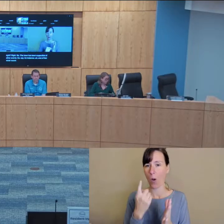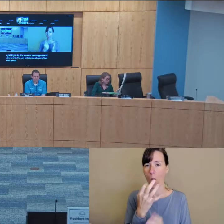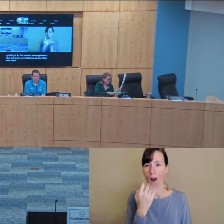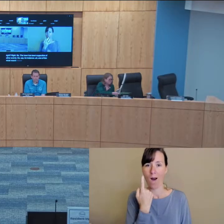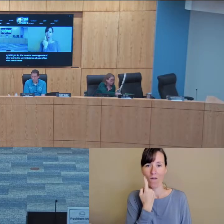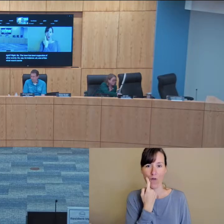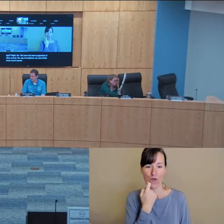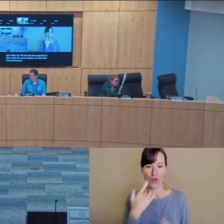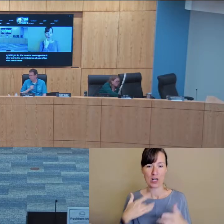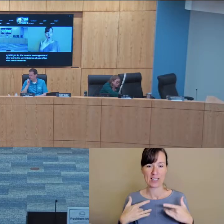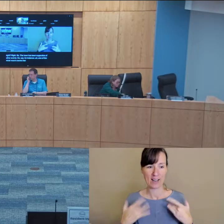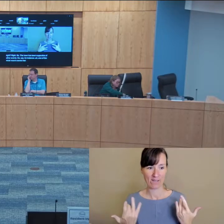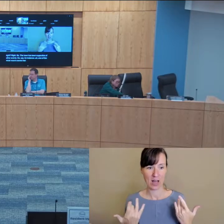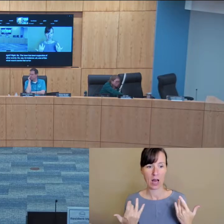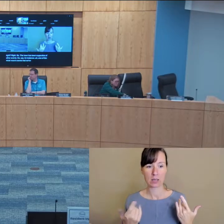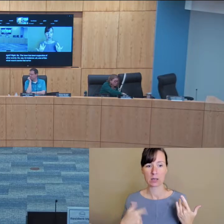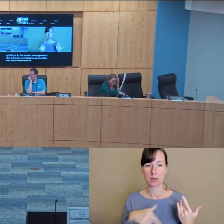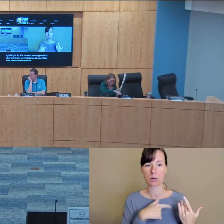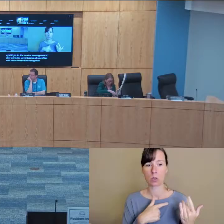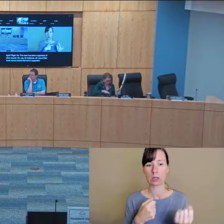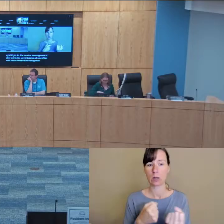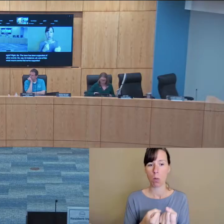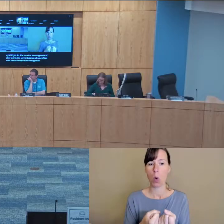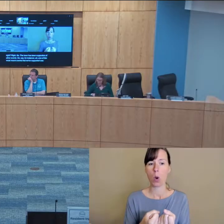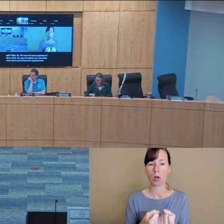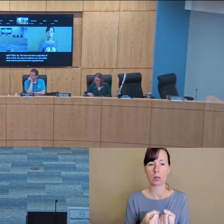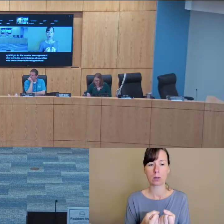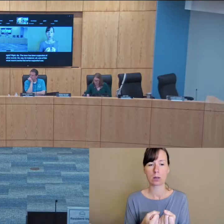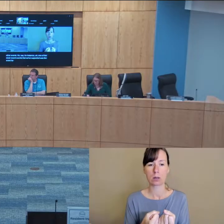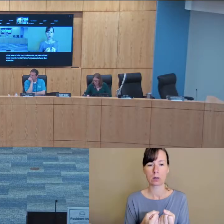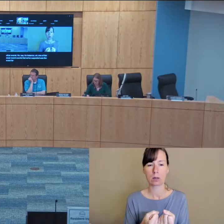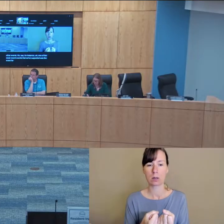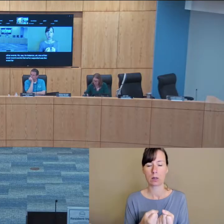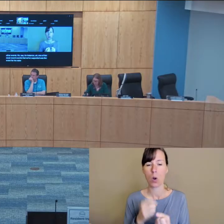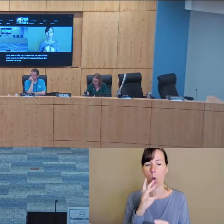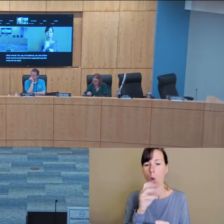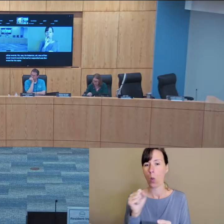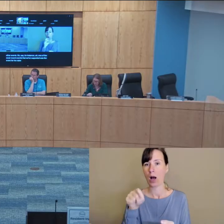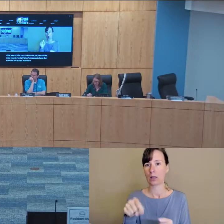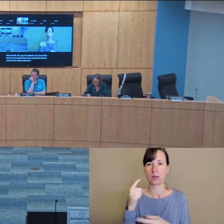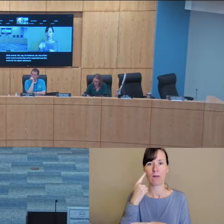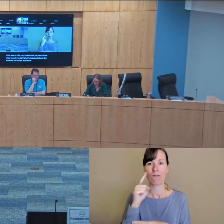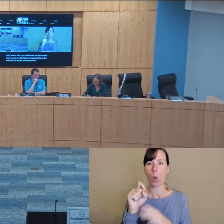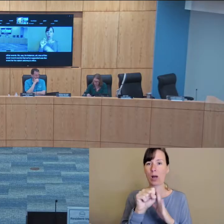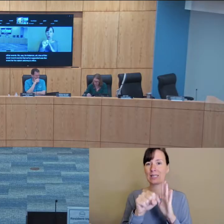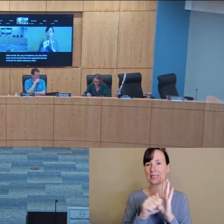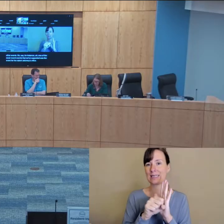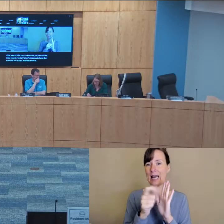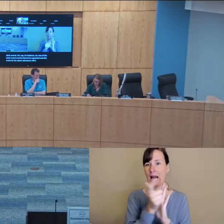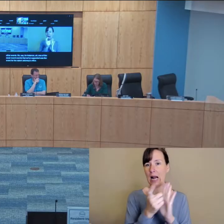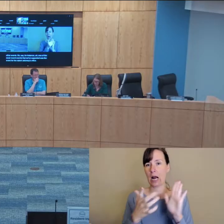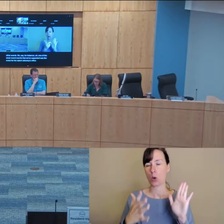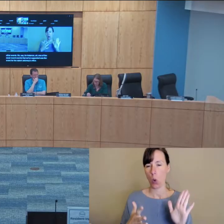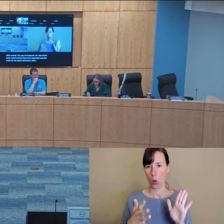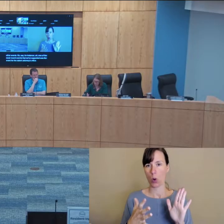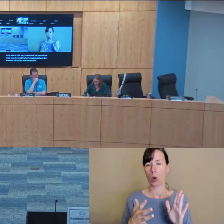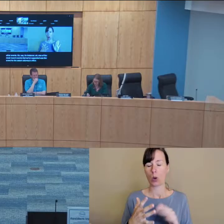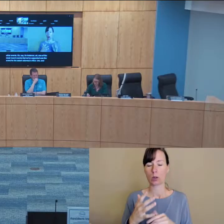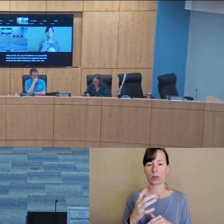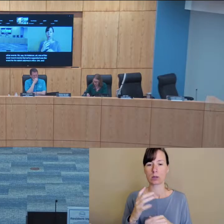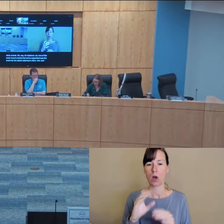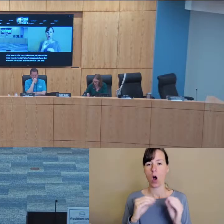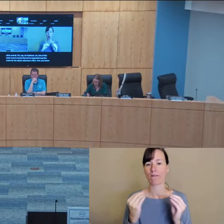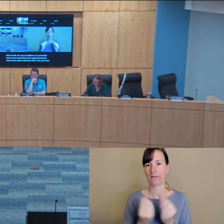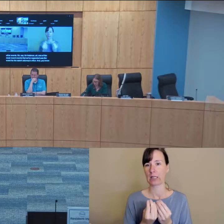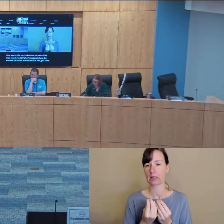that we've supported was the event for the state's attorney's office. And we